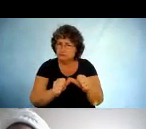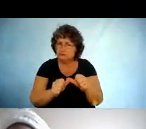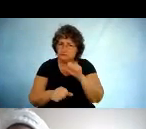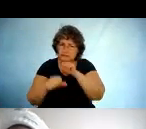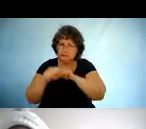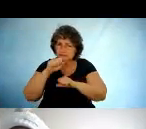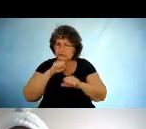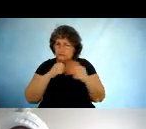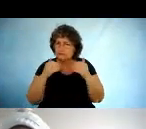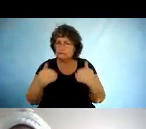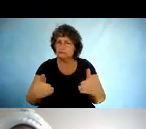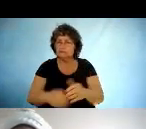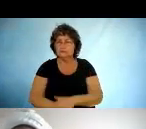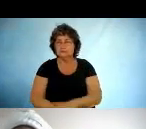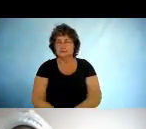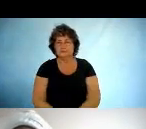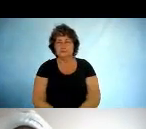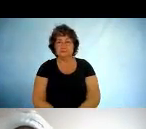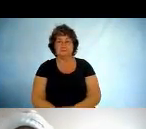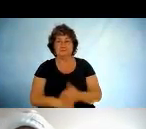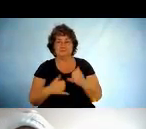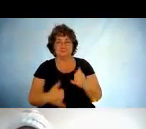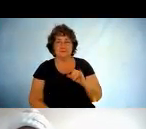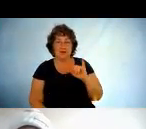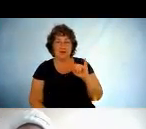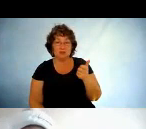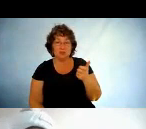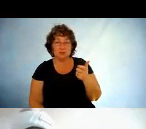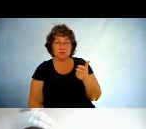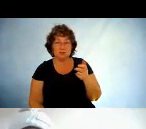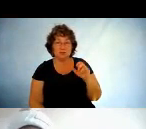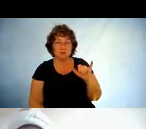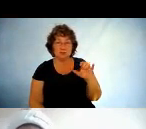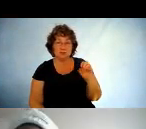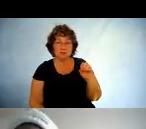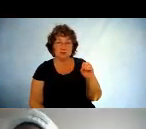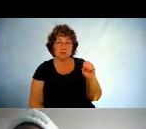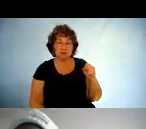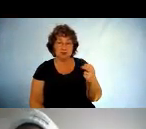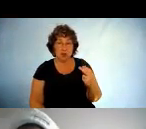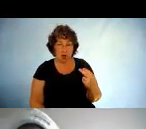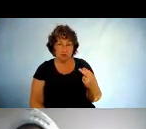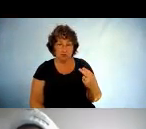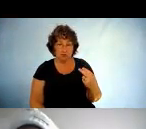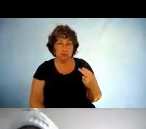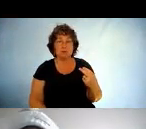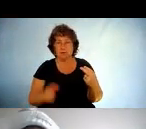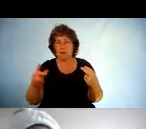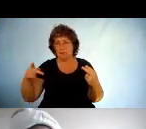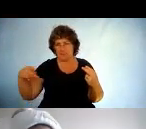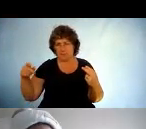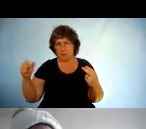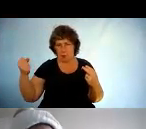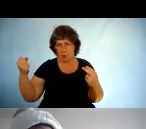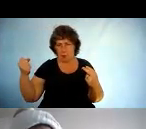one, and then Patrick, I'll probably jump to the next question with you. But Josh, can you tell us a little bit about anyone that kind